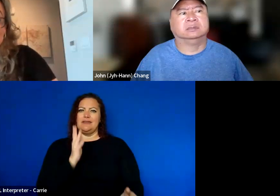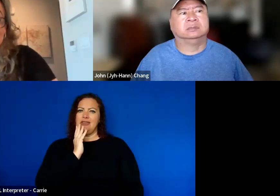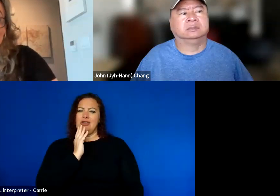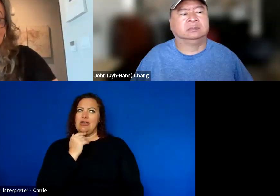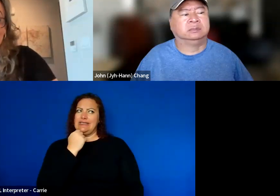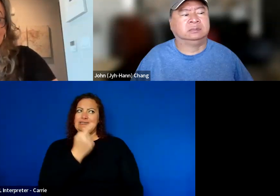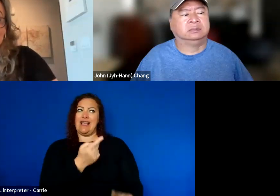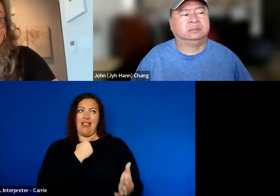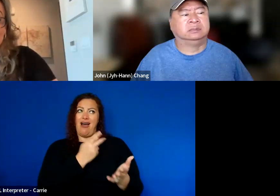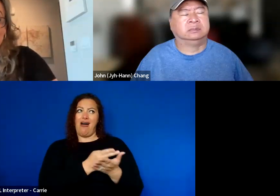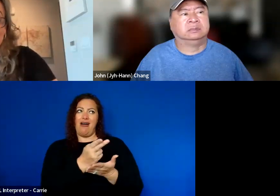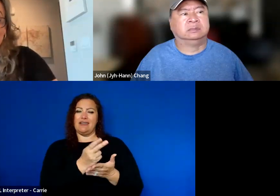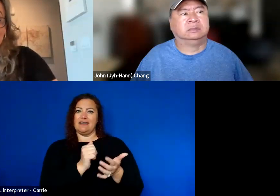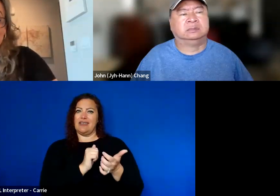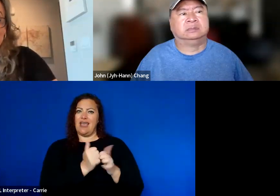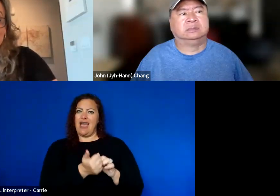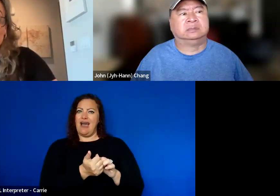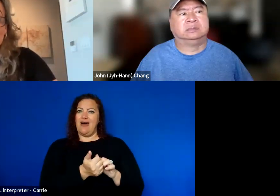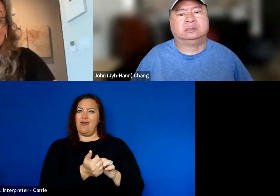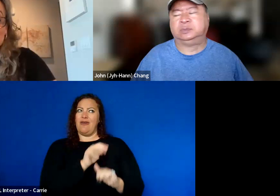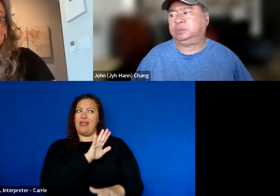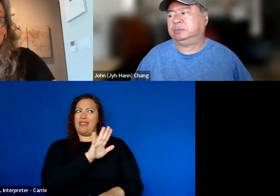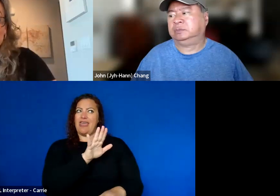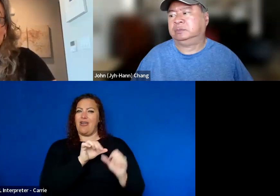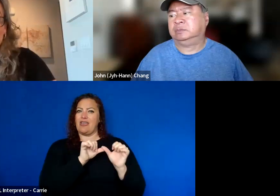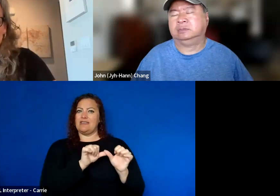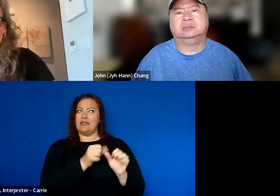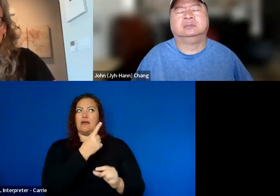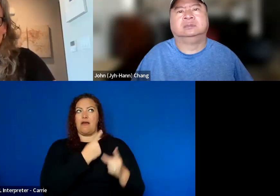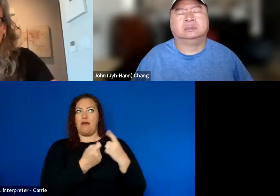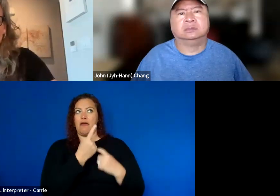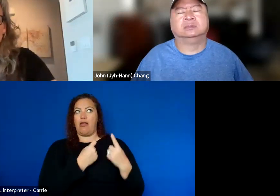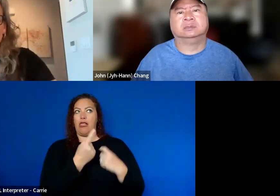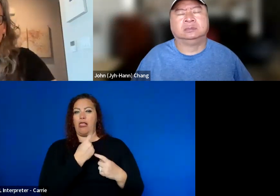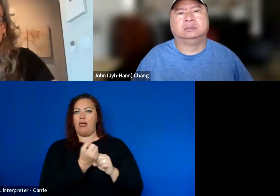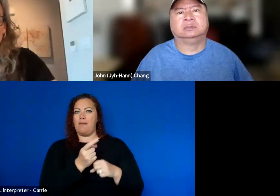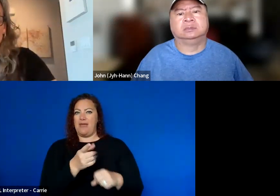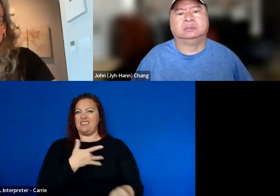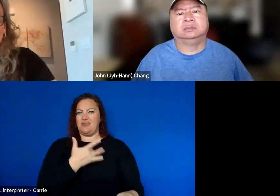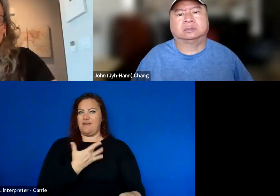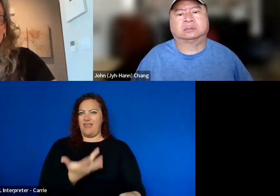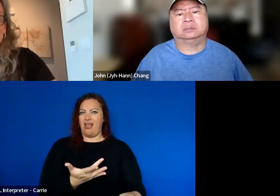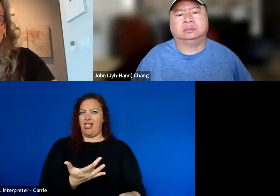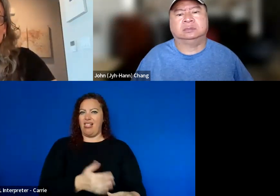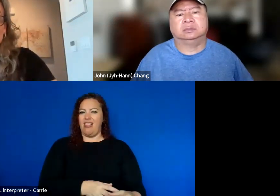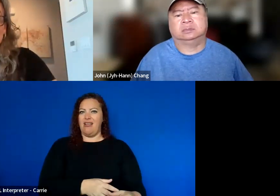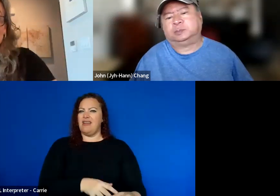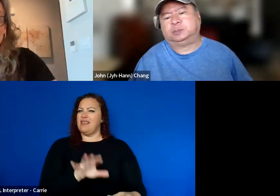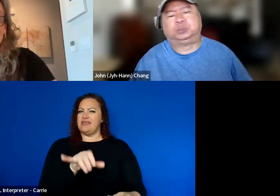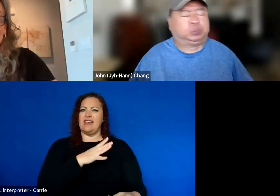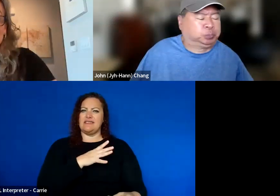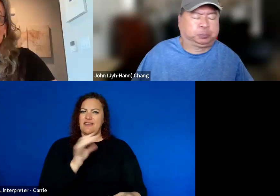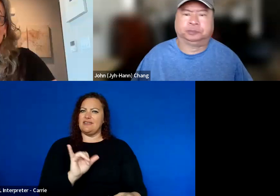tell them honestly the way that their continued questioning, for example, makes you feel. And that's fine